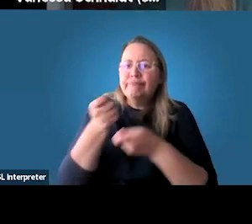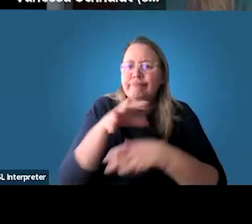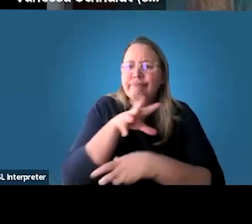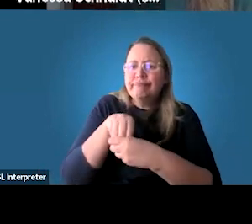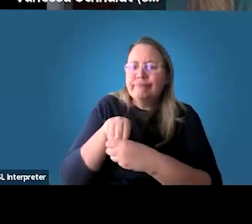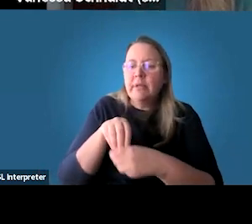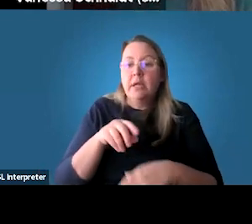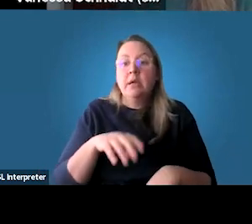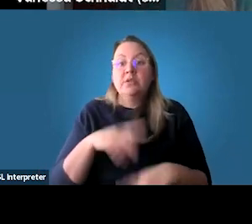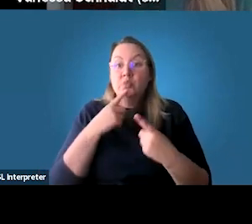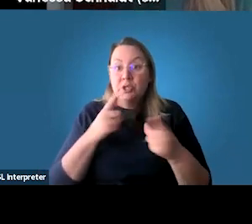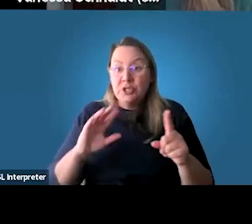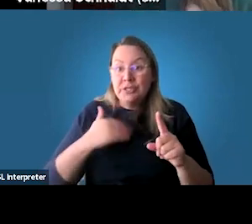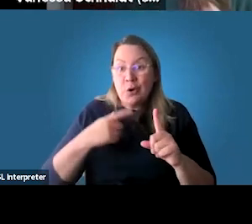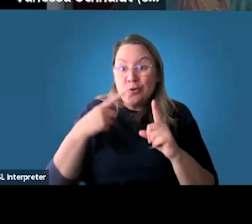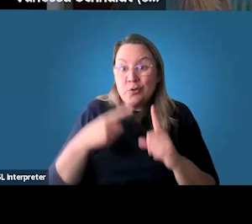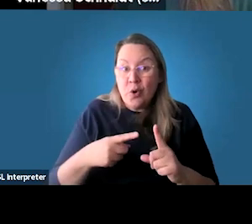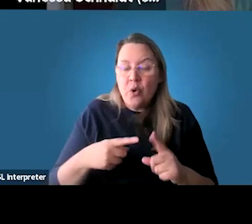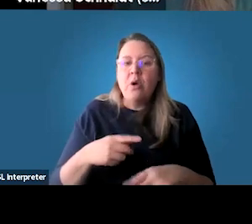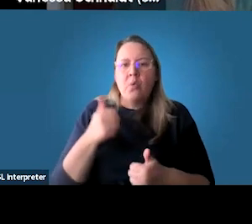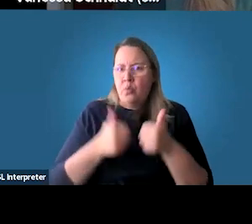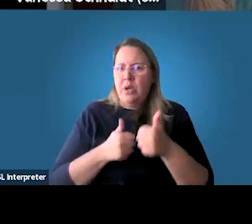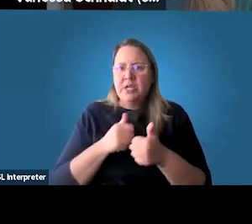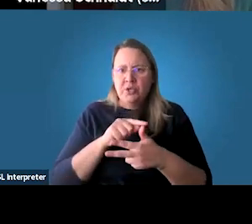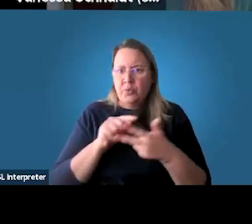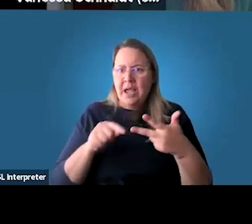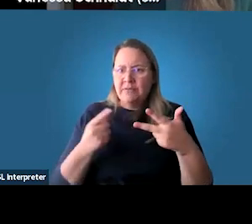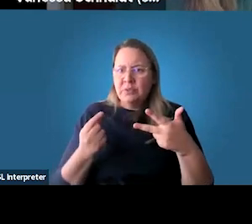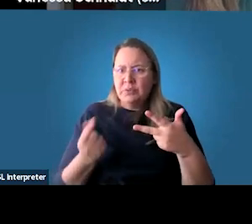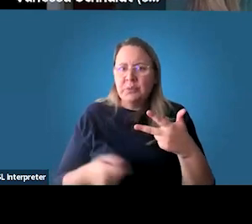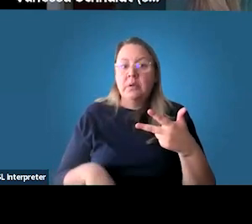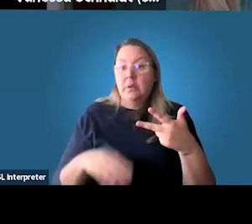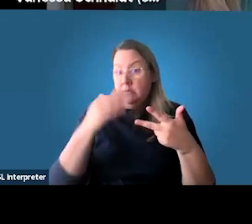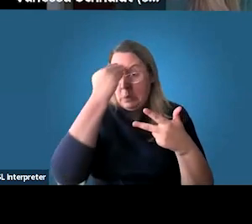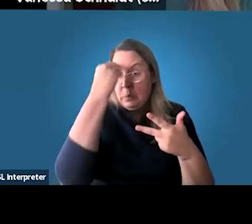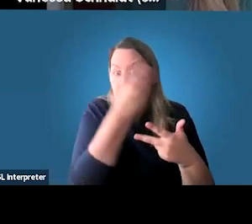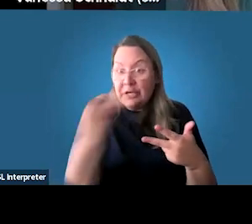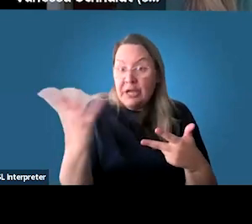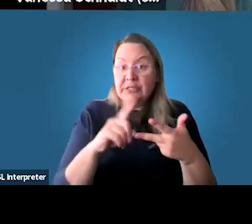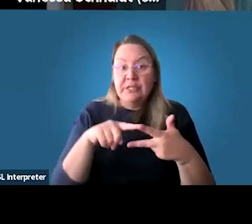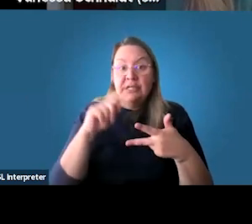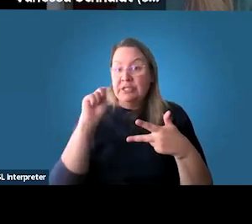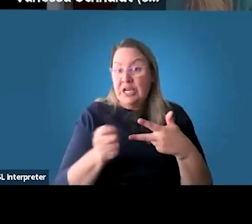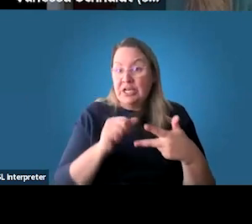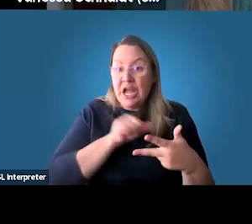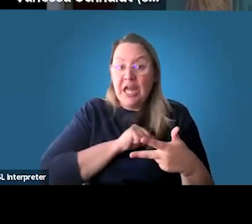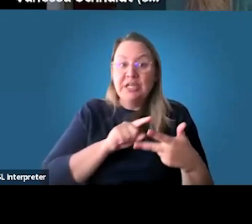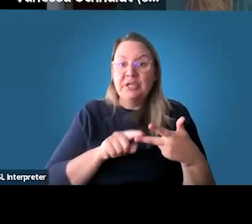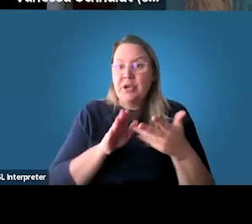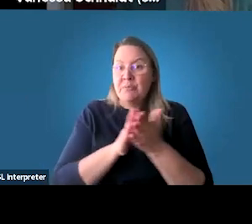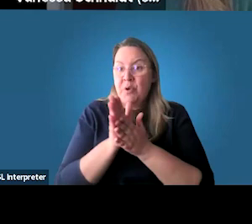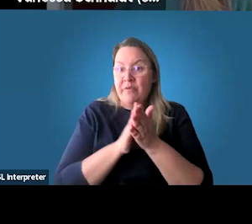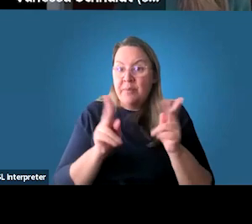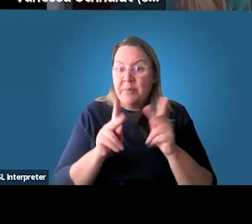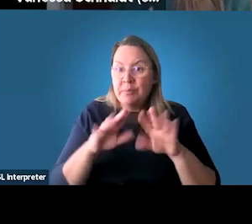achieve our organizational goal, which of these do we need to do? Raise awareness, change attitudes, motivate people to take